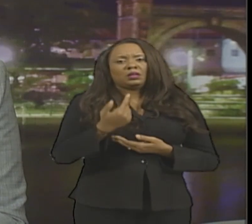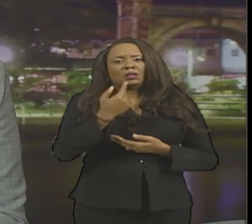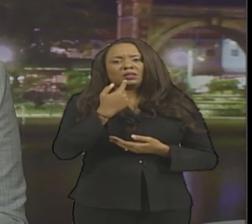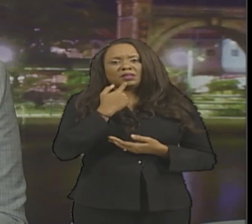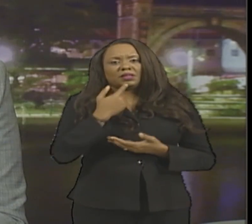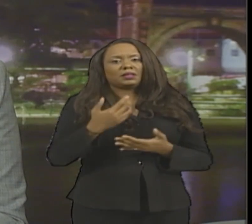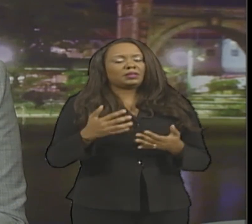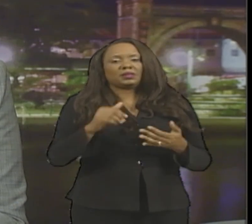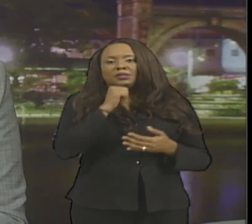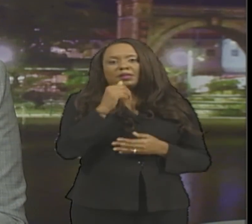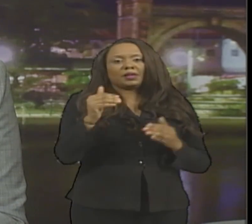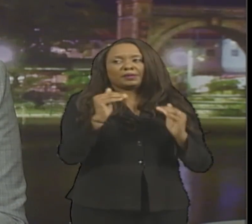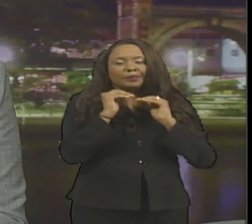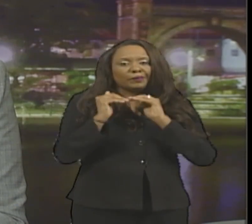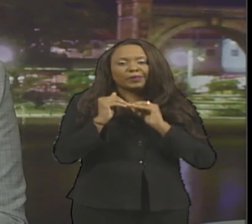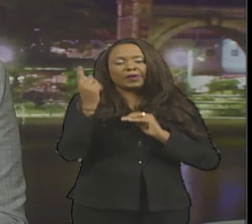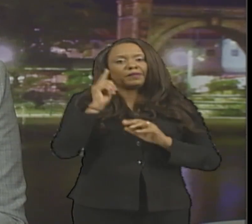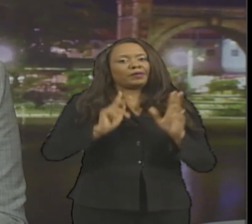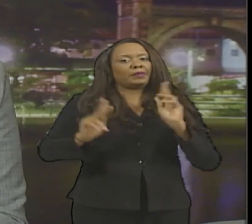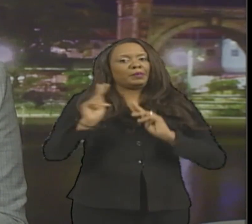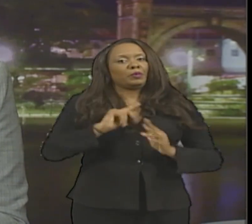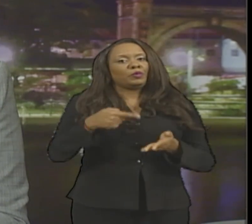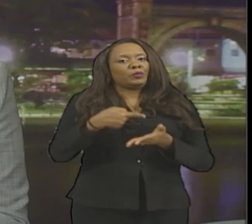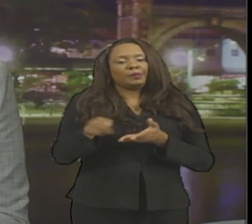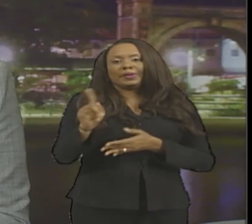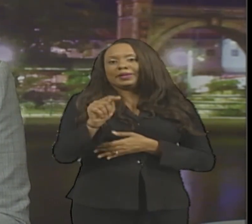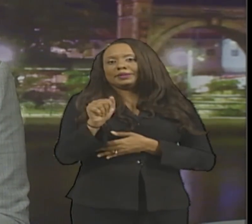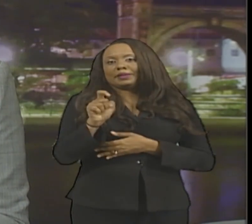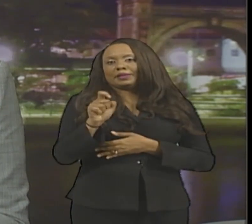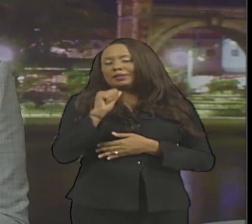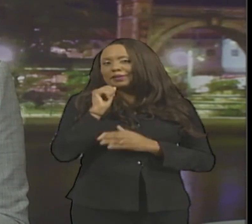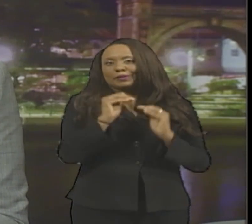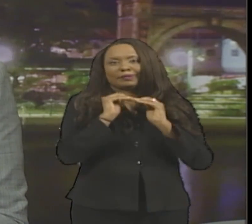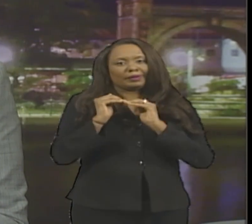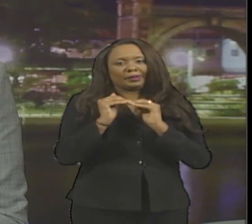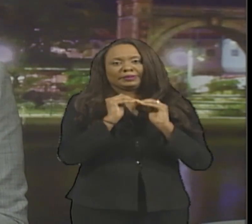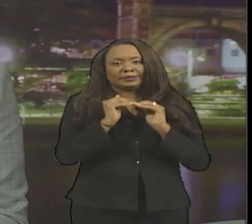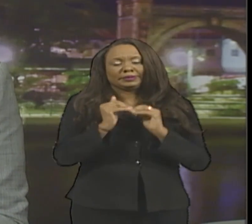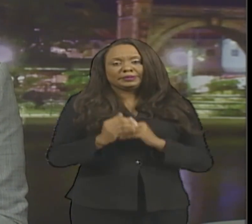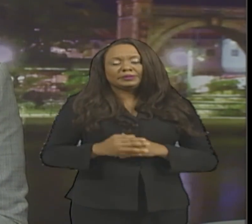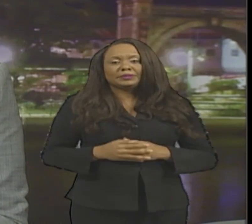says that these things are not fair to the taxpayers of this country.